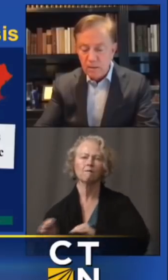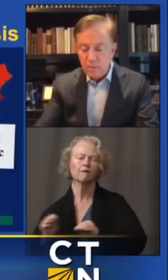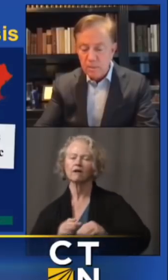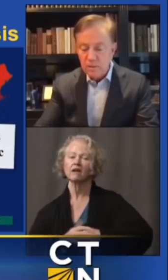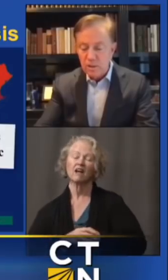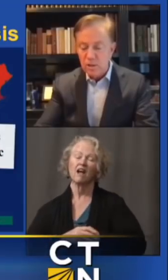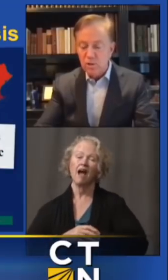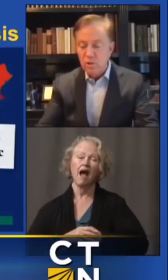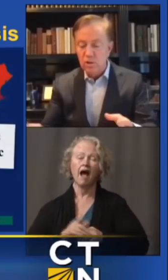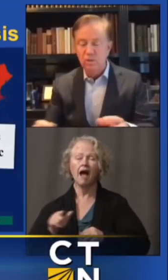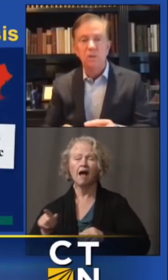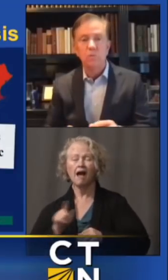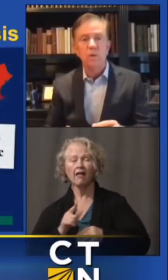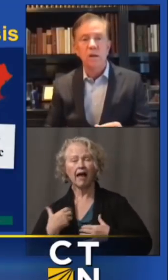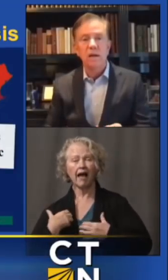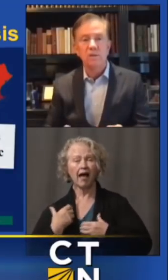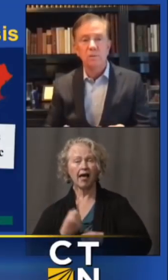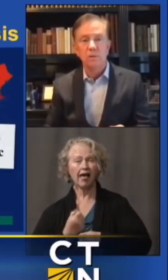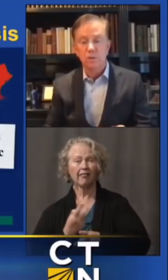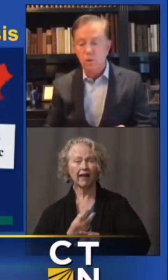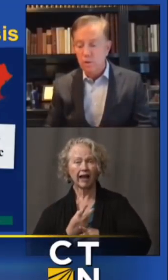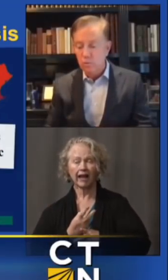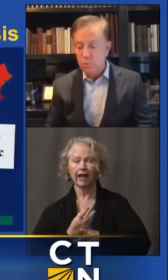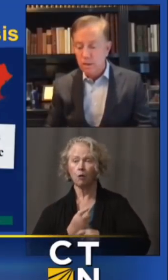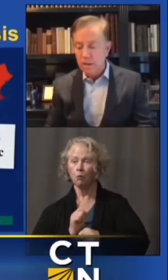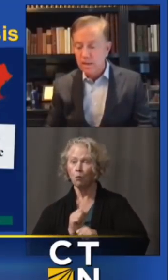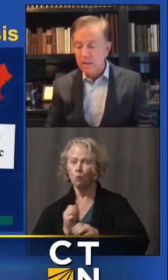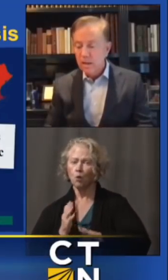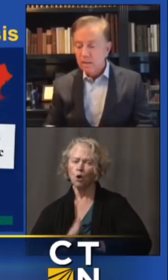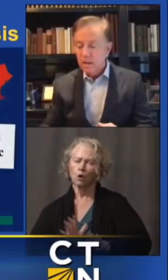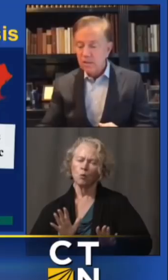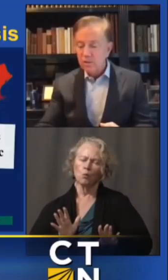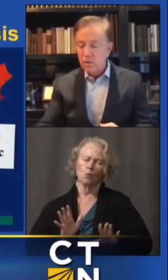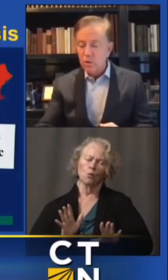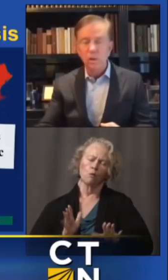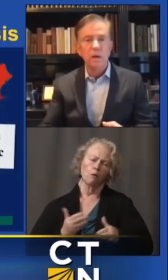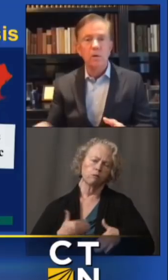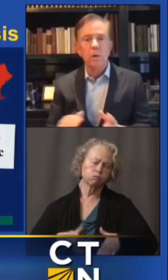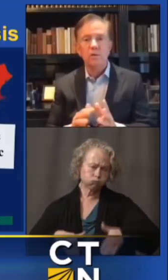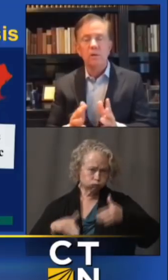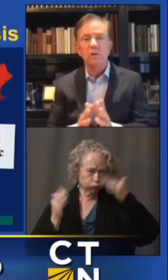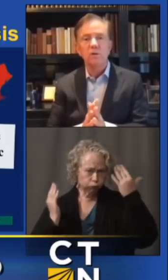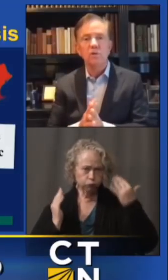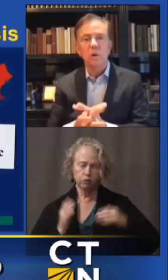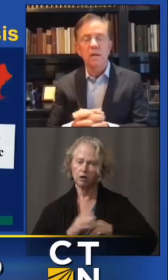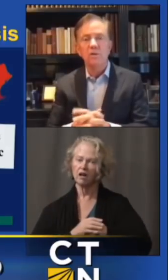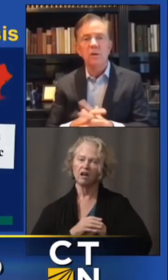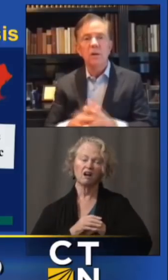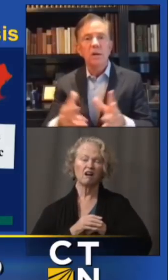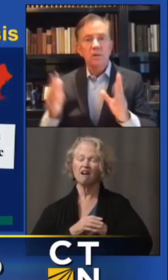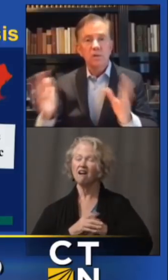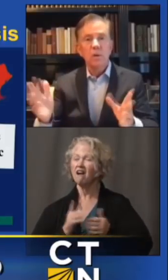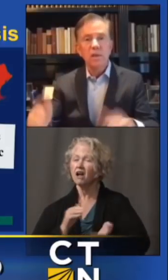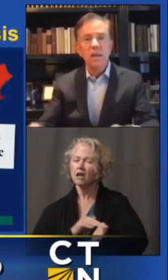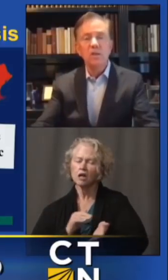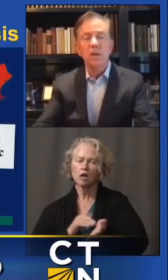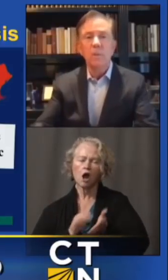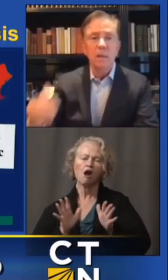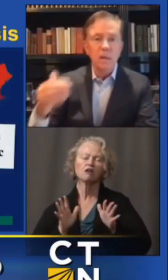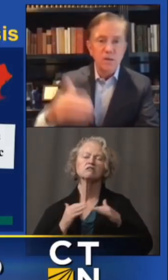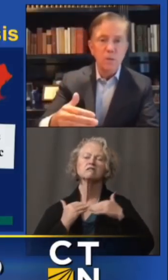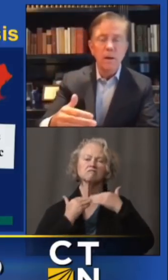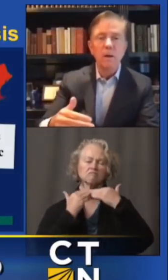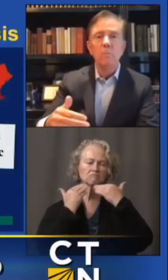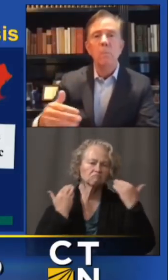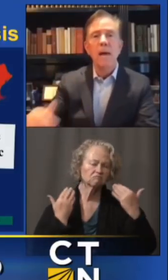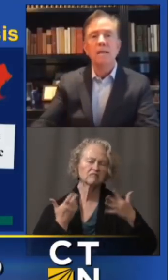out amid the surge, says Wisconsin, which is going through a big hit. Doctors are calling it quits under stress. So I think it's going to be